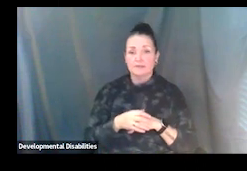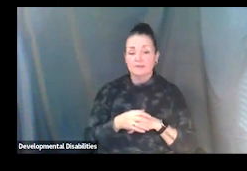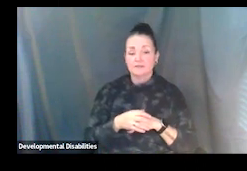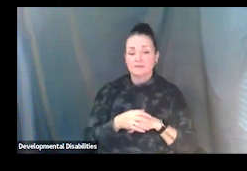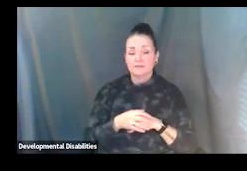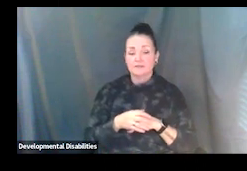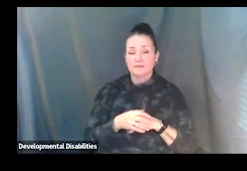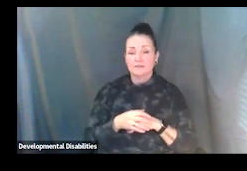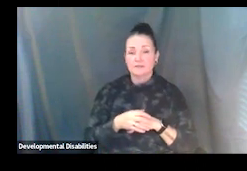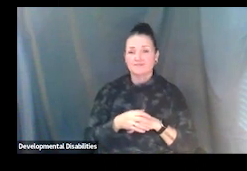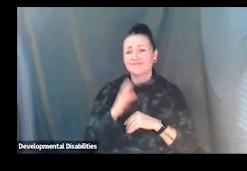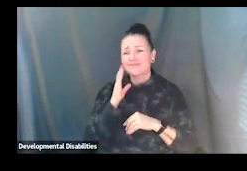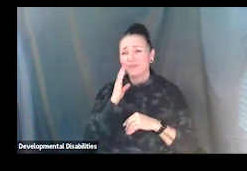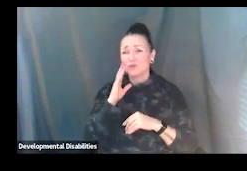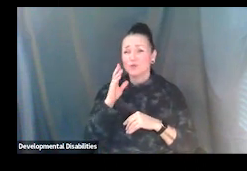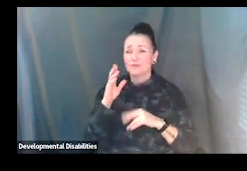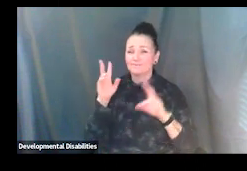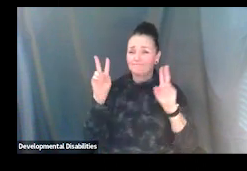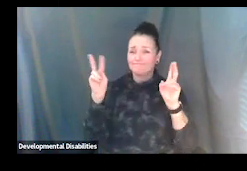very available.